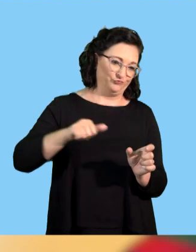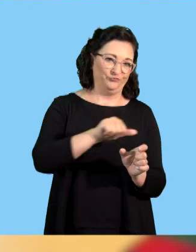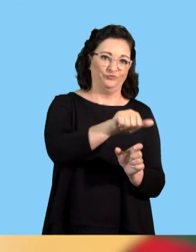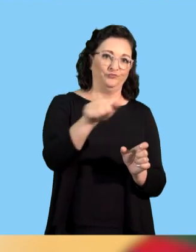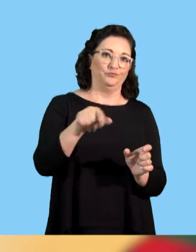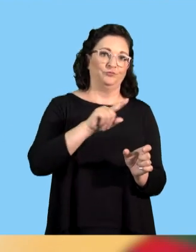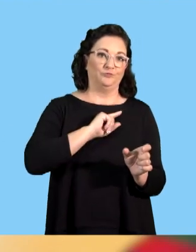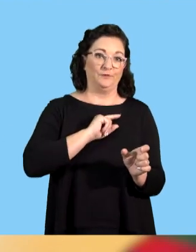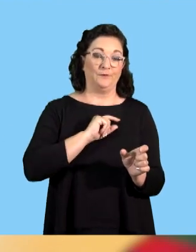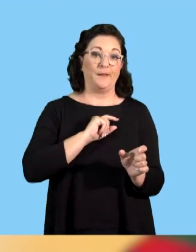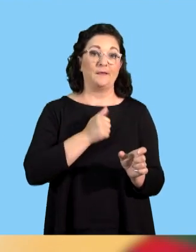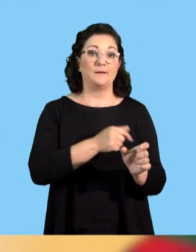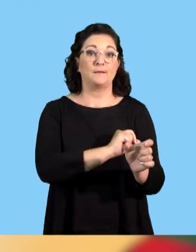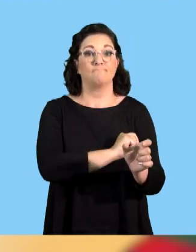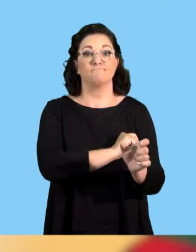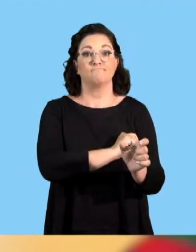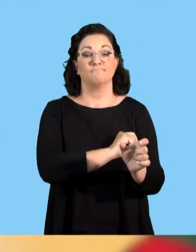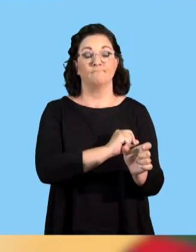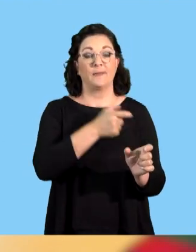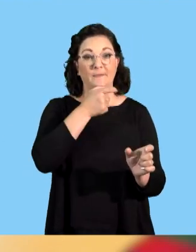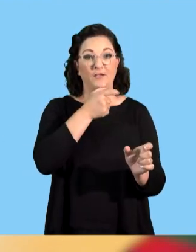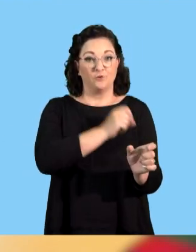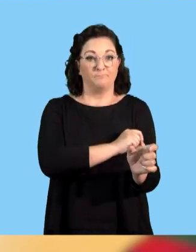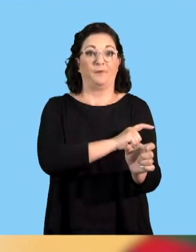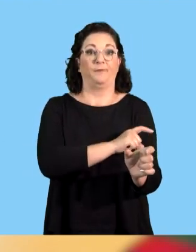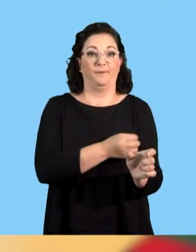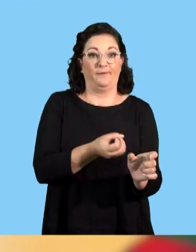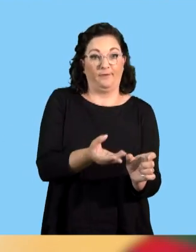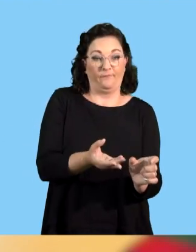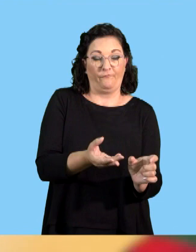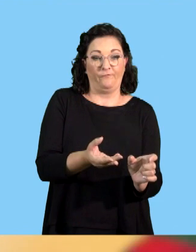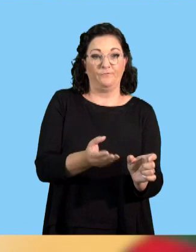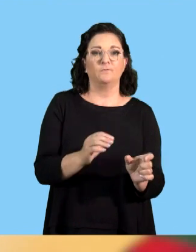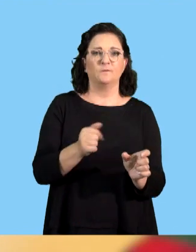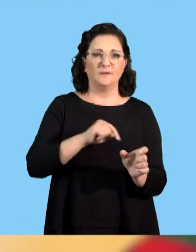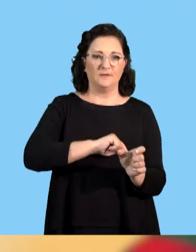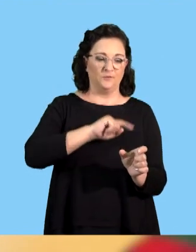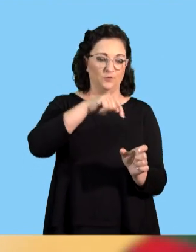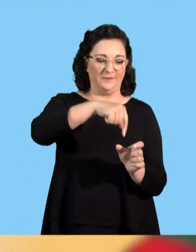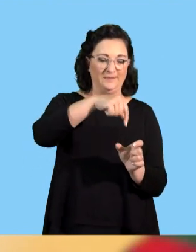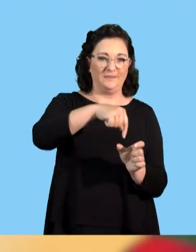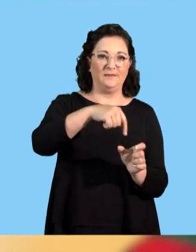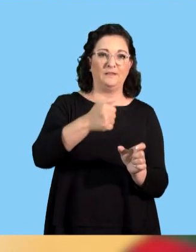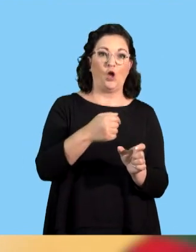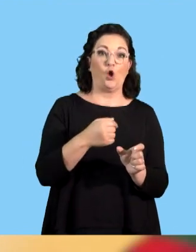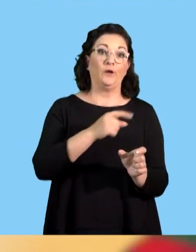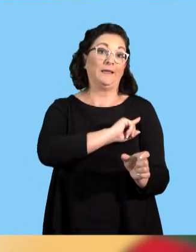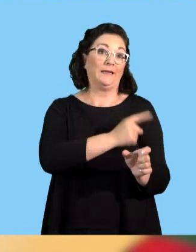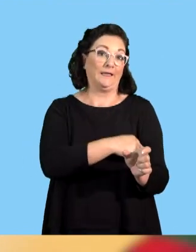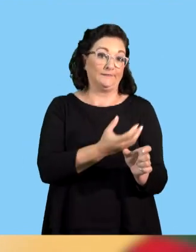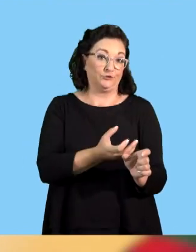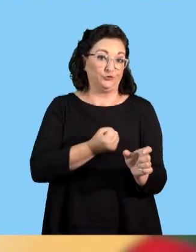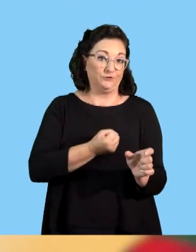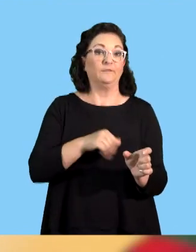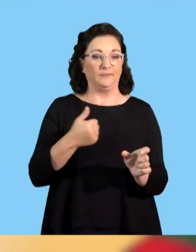circuit. Because as the battery supplies energy into the electric circuit, the electrons within the wires of that electric circuit will receive